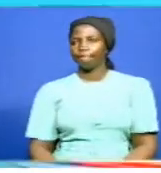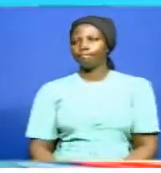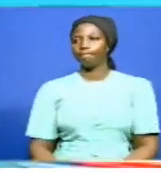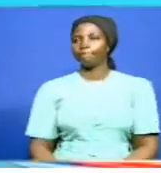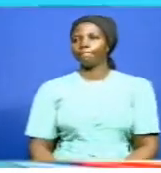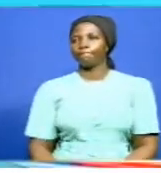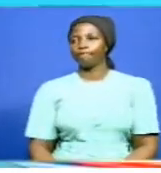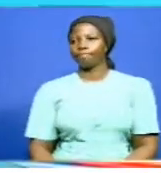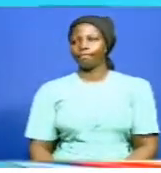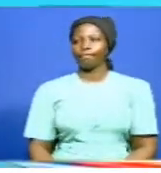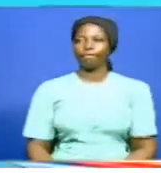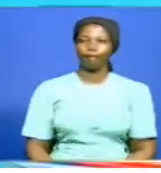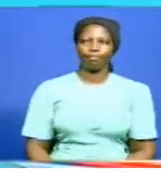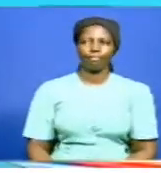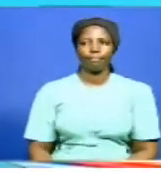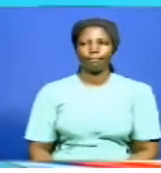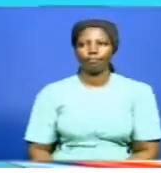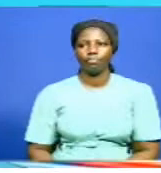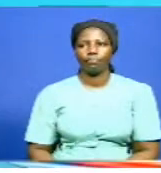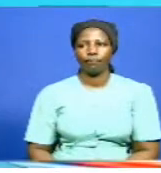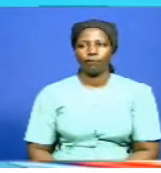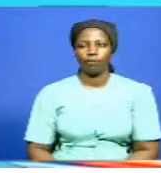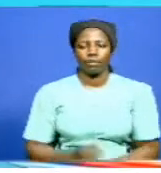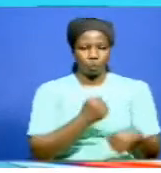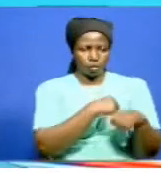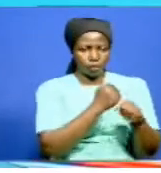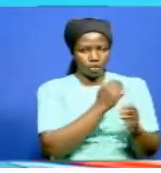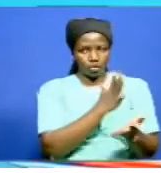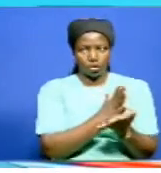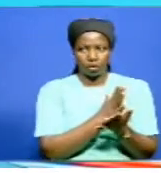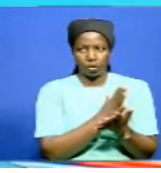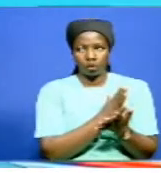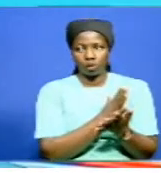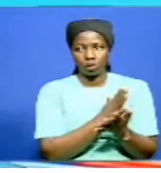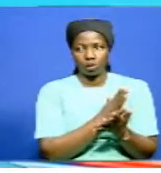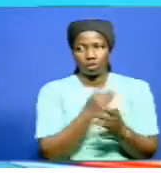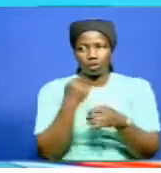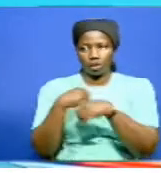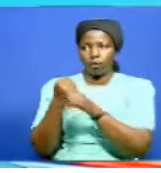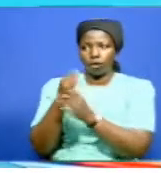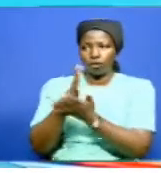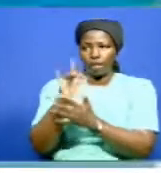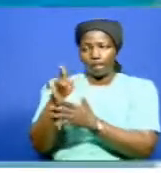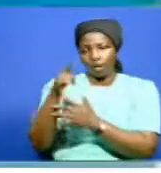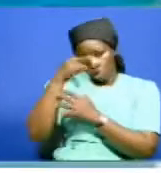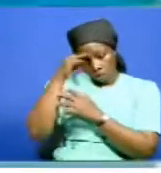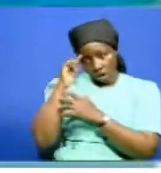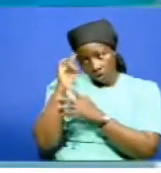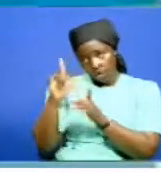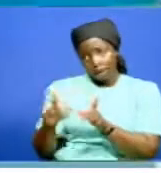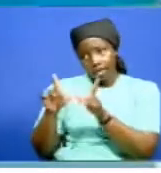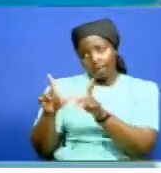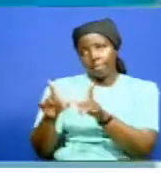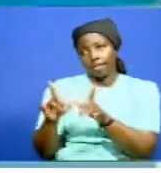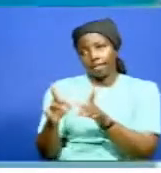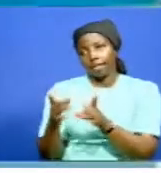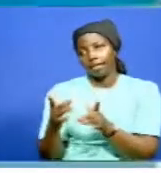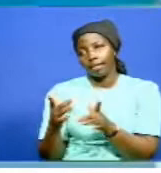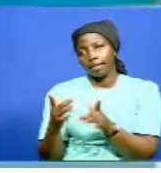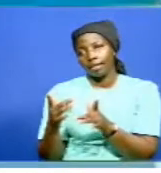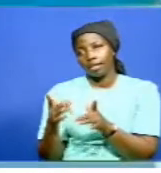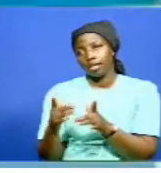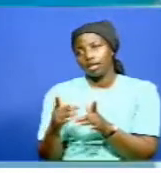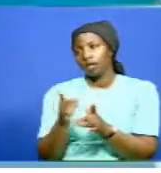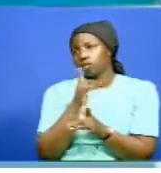Actually, the paperwork itself. Yes. To ensure that... to ensure that it's a genuine certificate, right? So it will